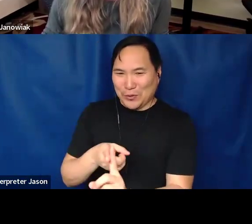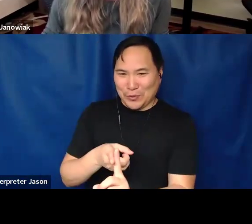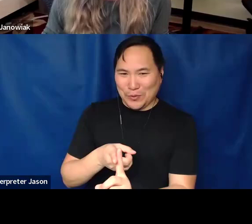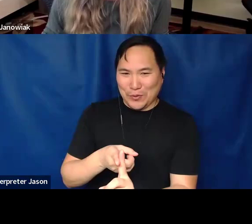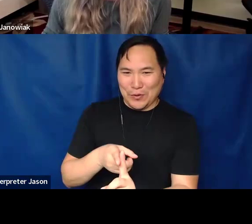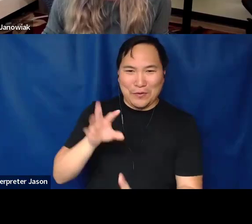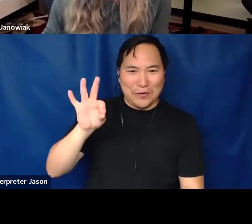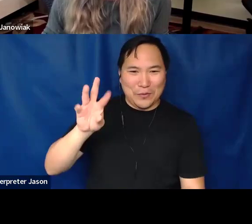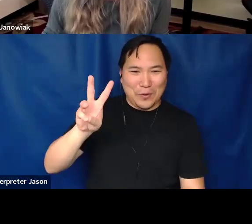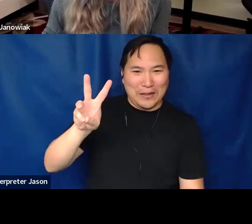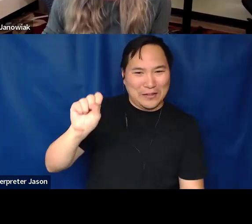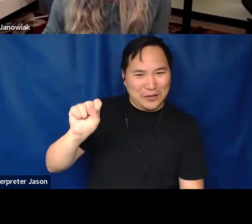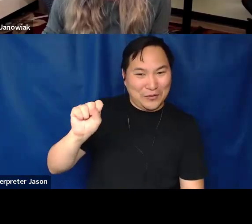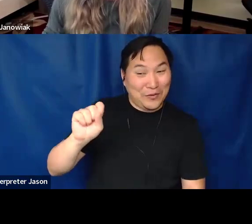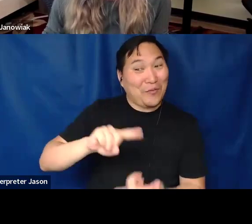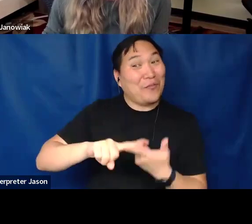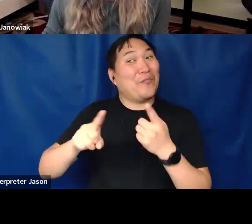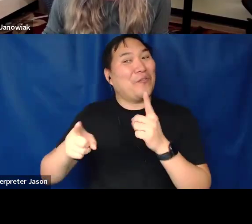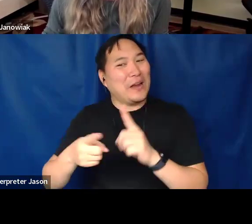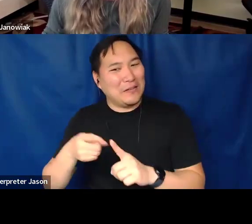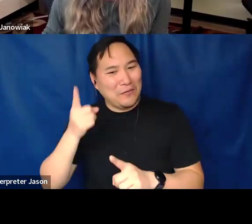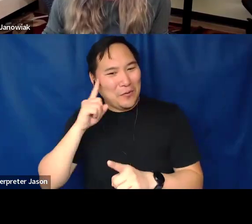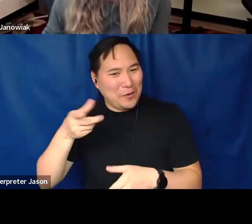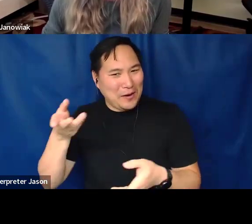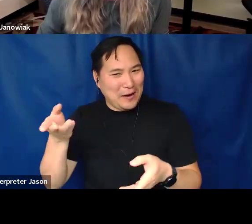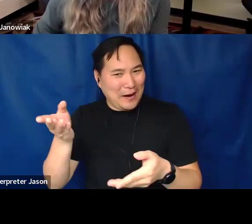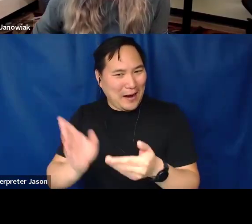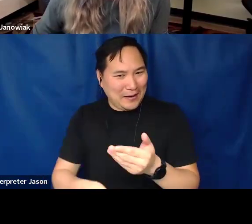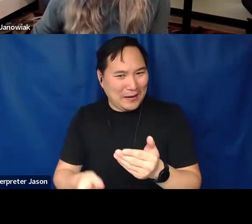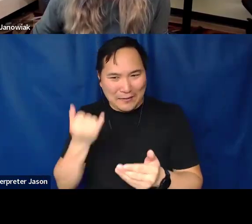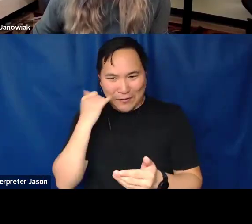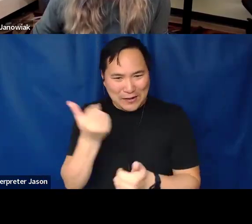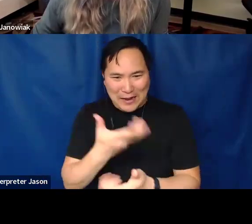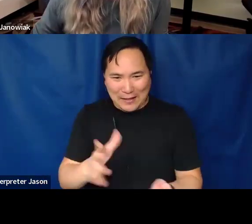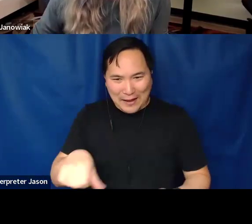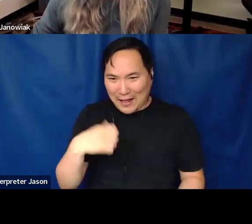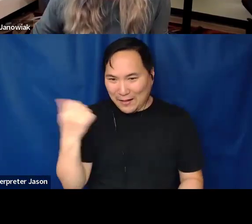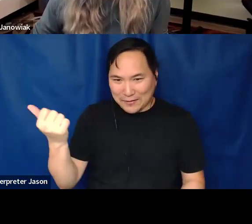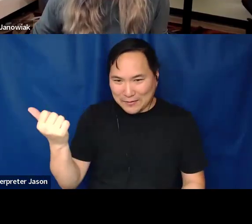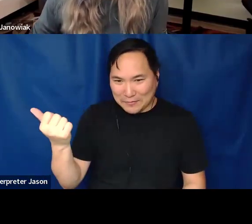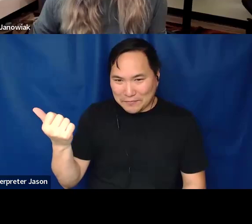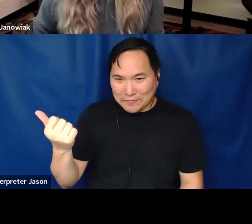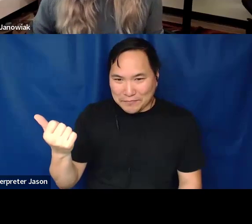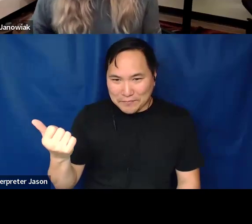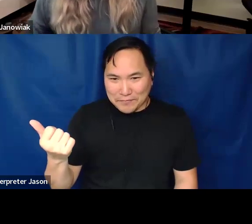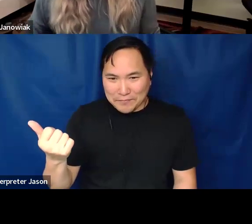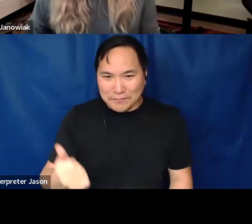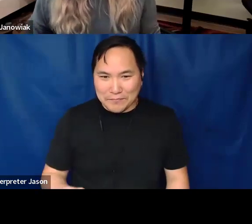fish and wildlife friends to close us out if there's any other housekeeping items.